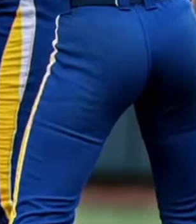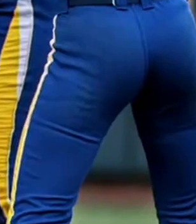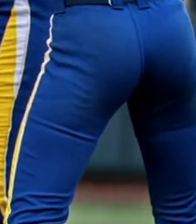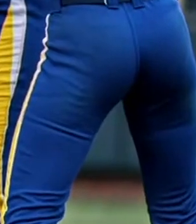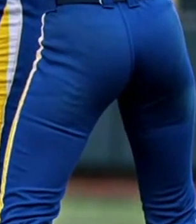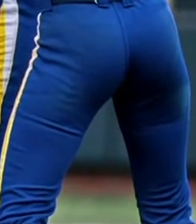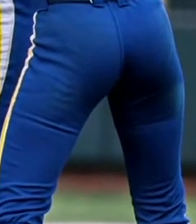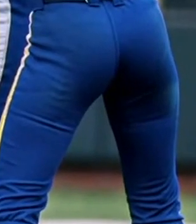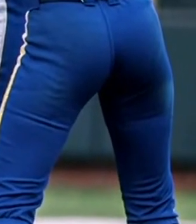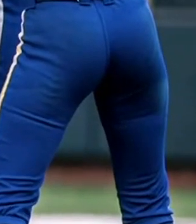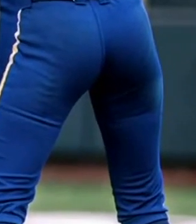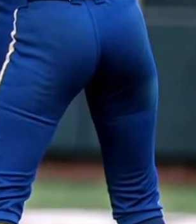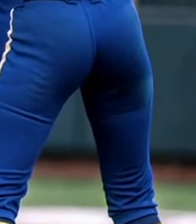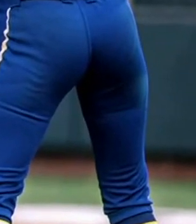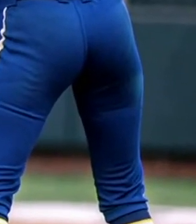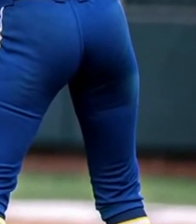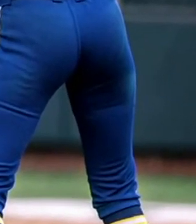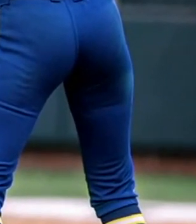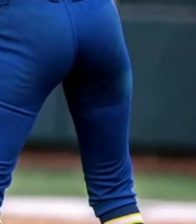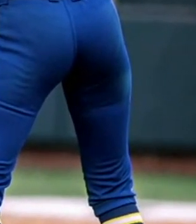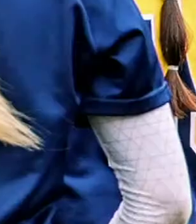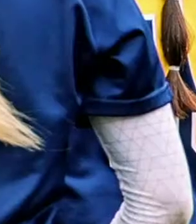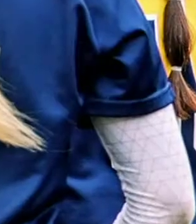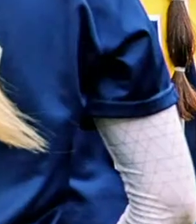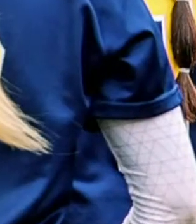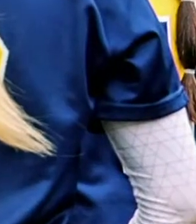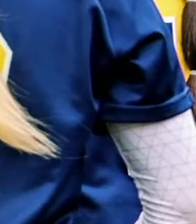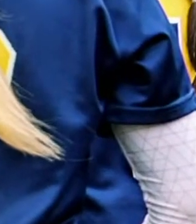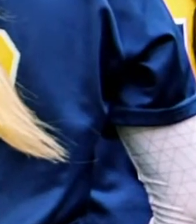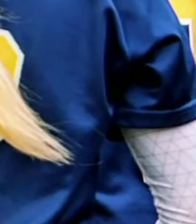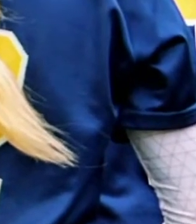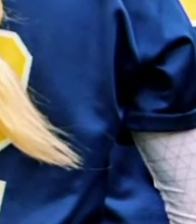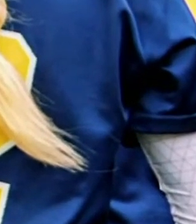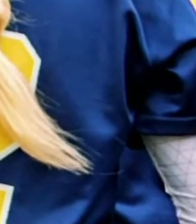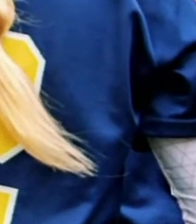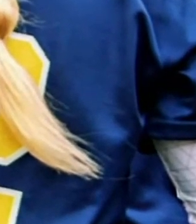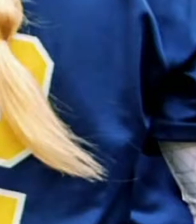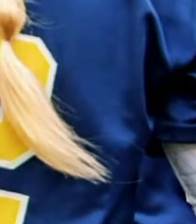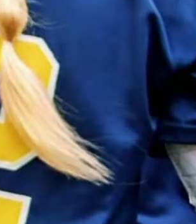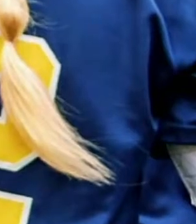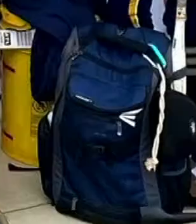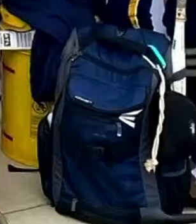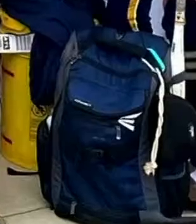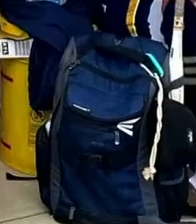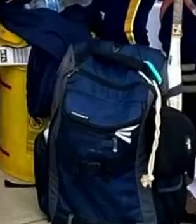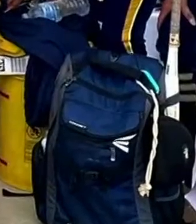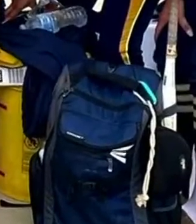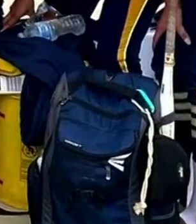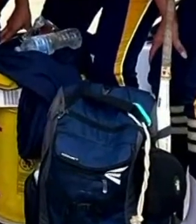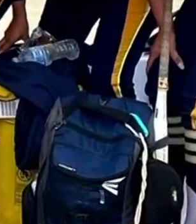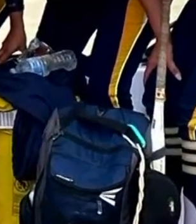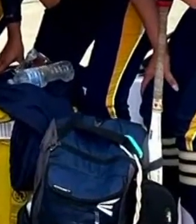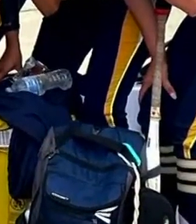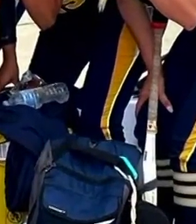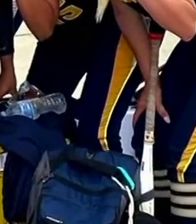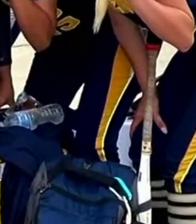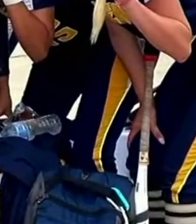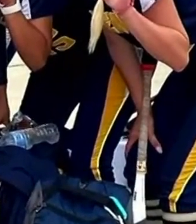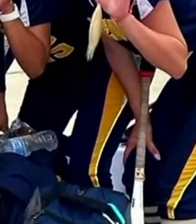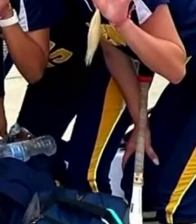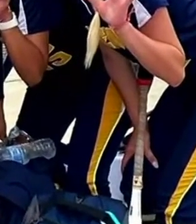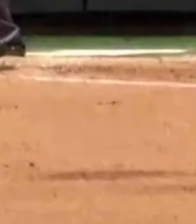win, win. And if you going in, put your hands in the air, make them stay there. Hey.